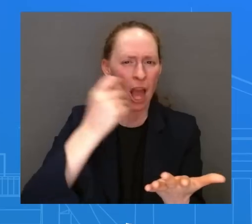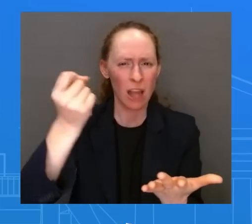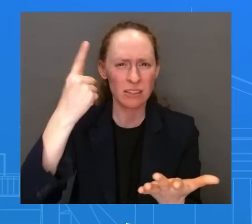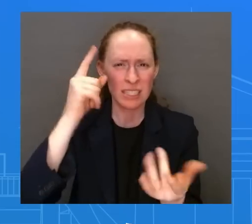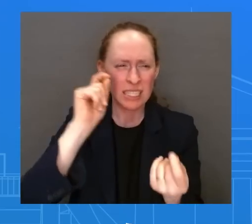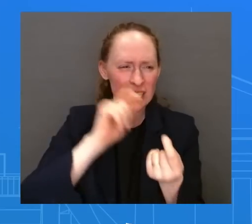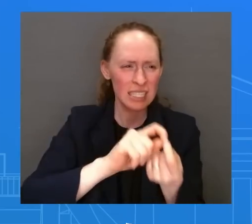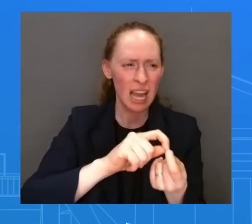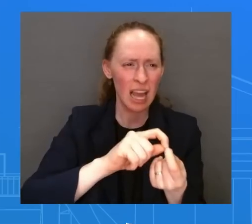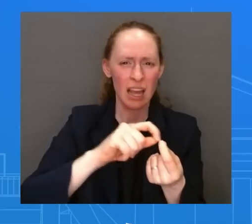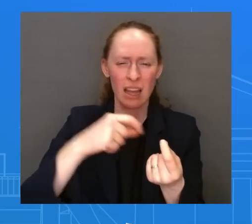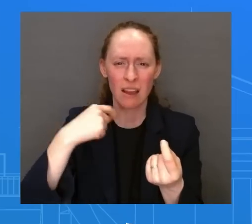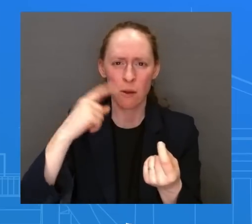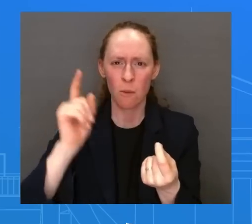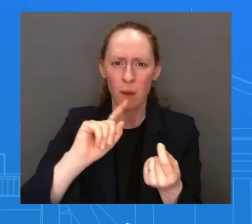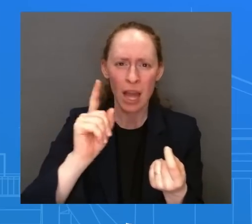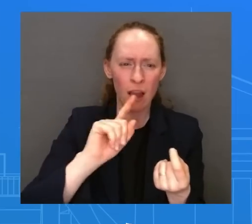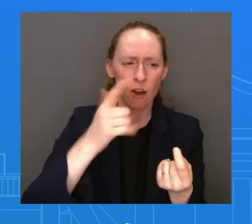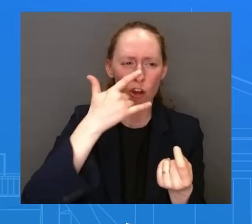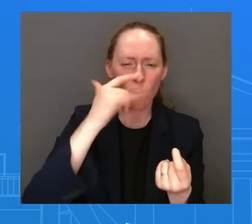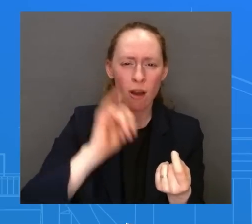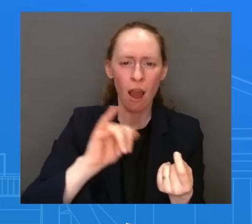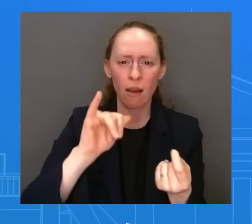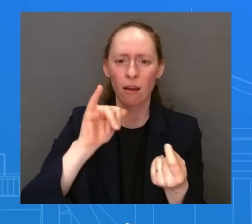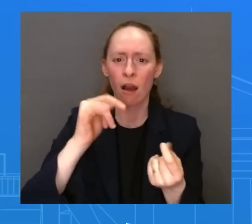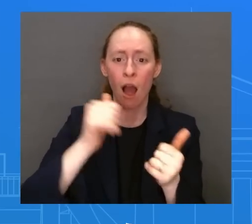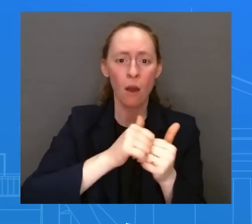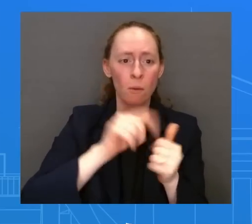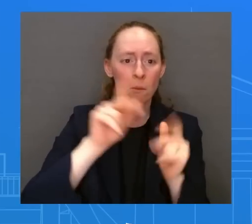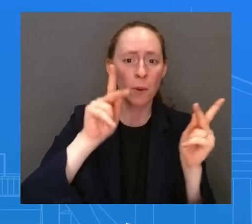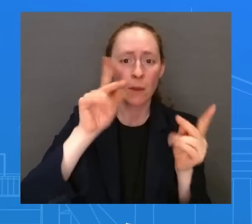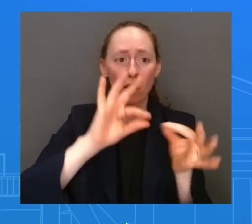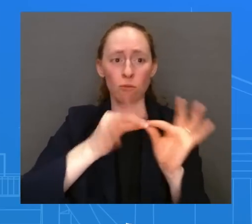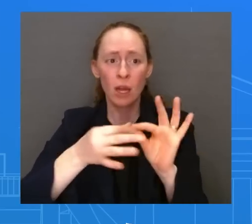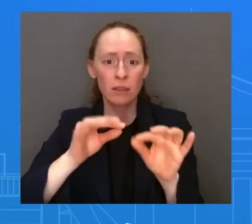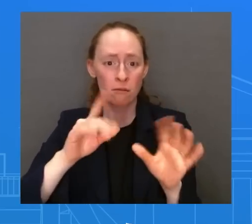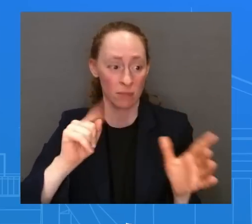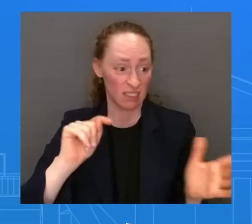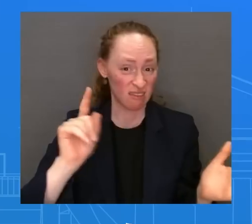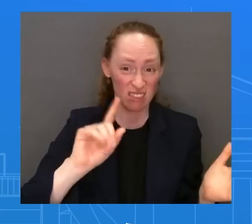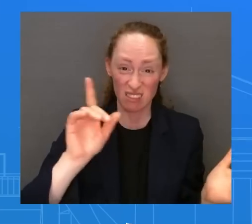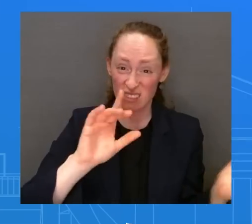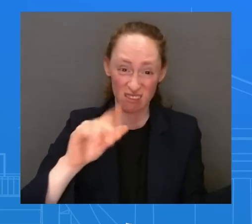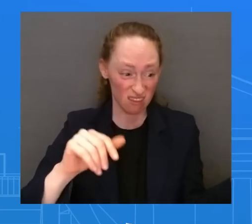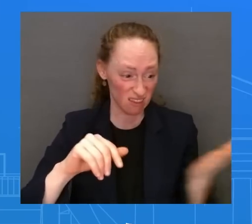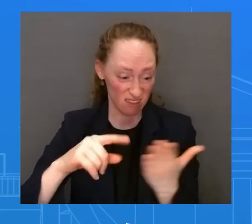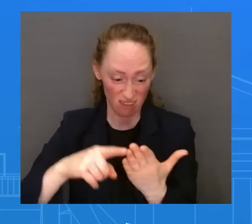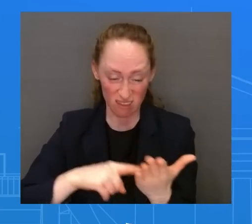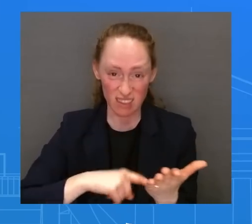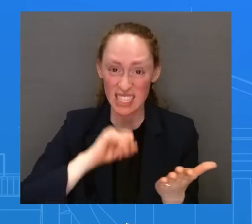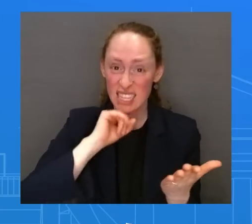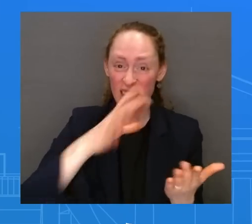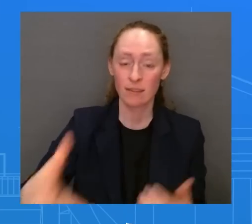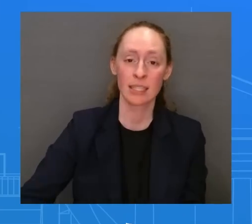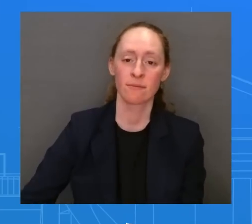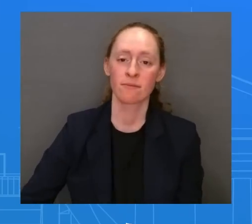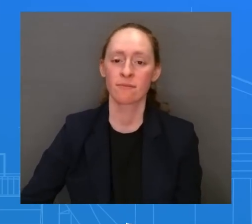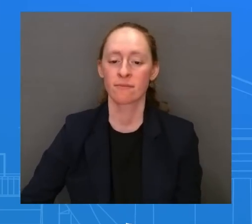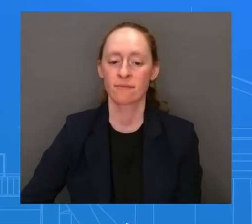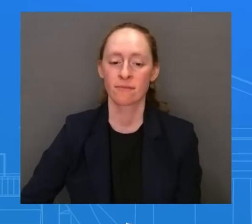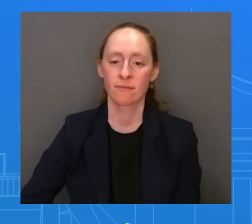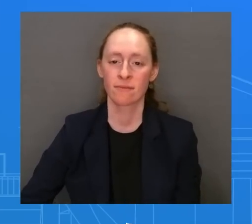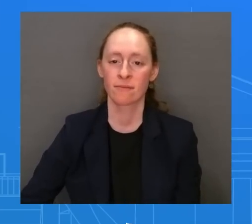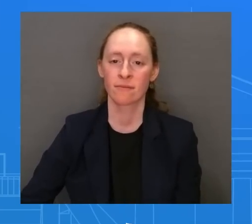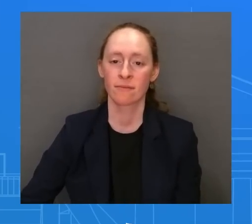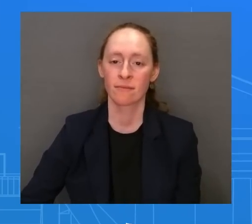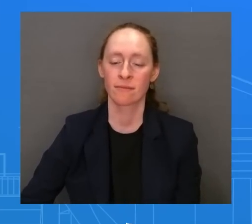there just wasn't any of that fingertip field or Gran or granular awareness that we had information the sitting Administration can access documents